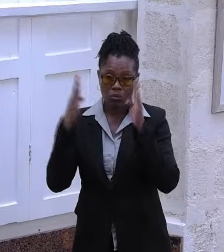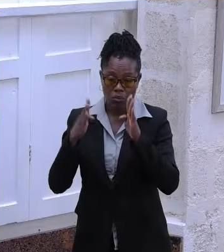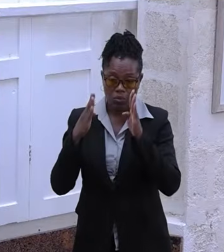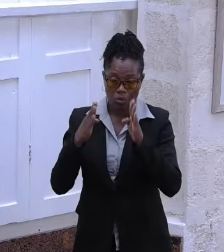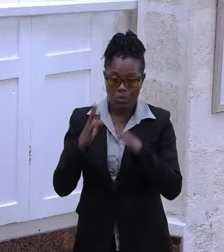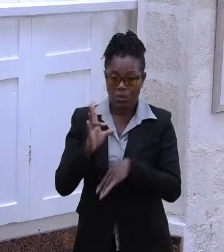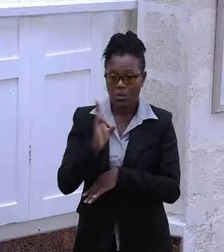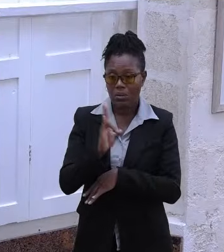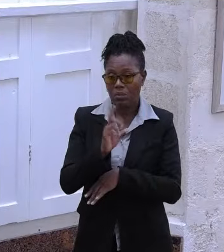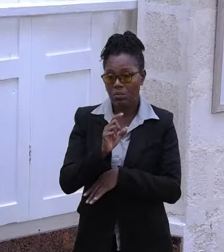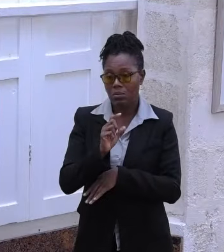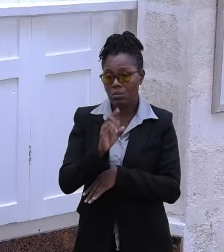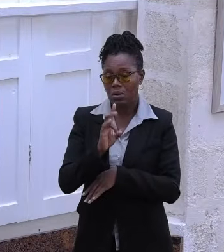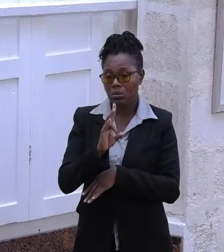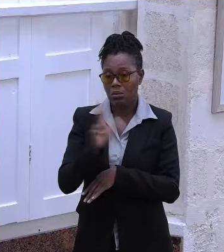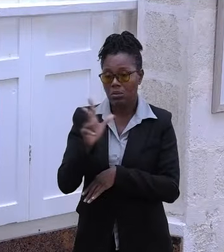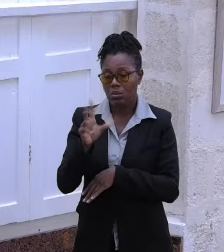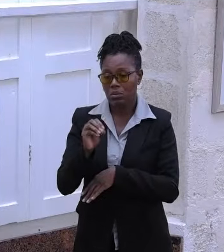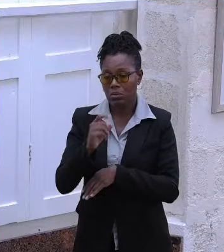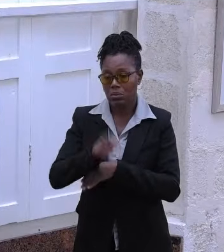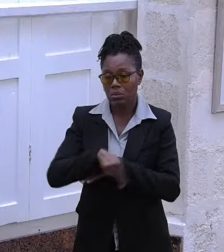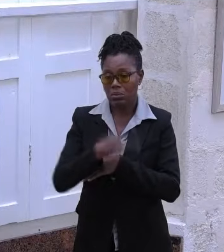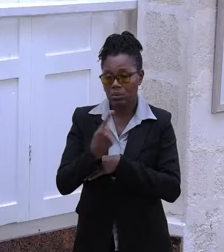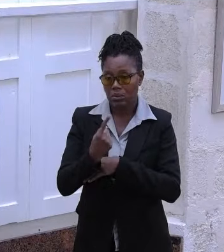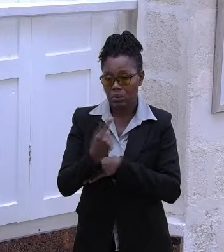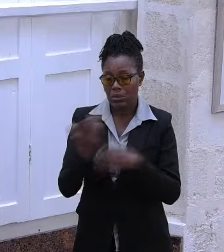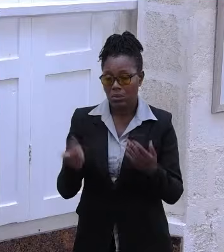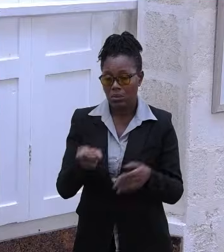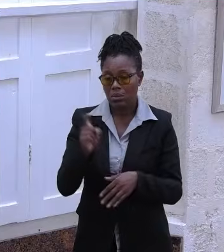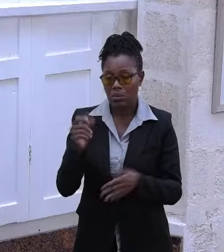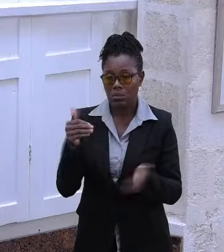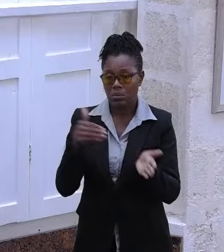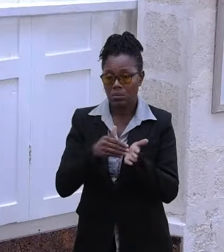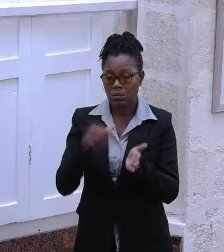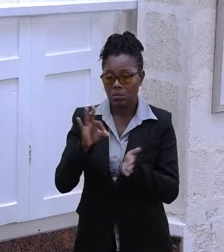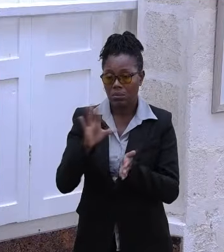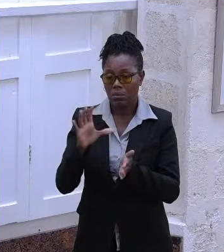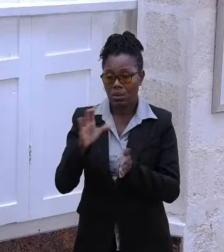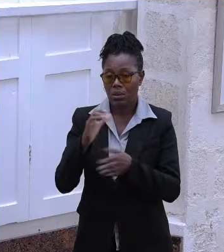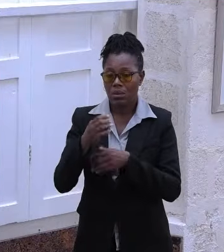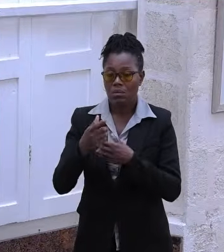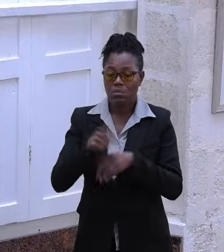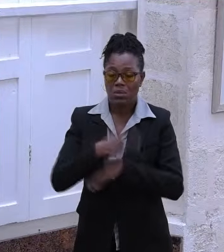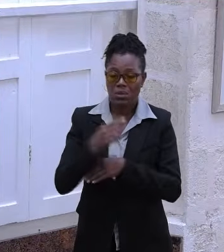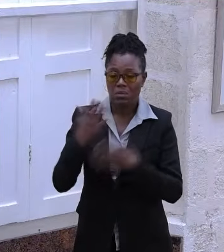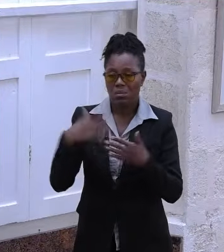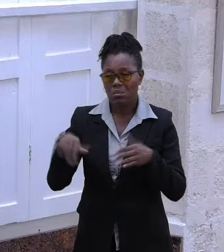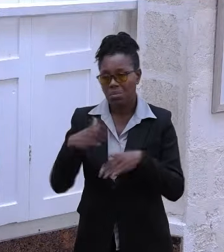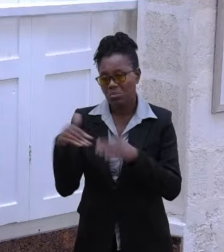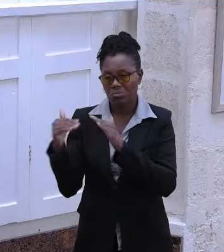730 days, and the 1,095 days is just around 3 years.